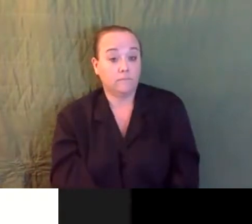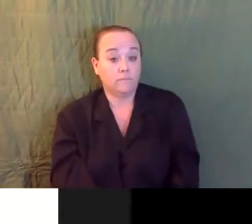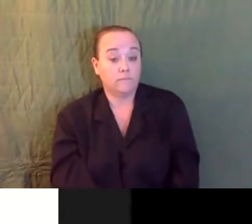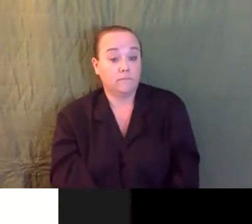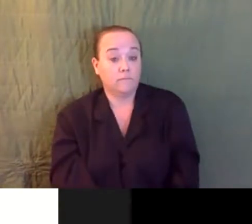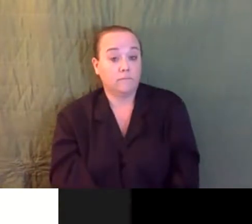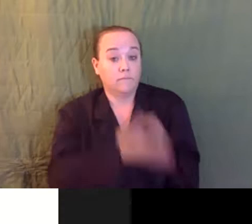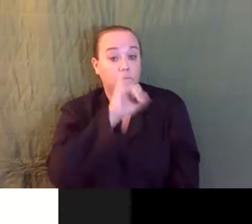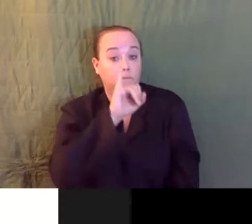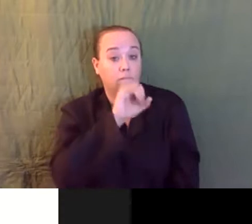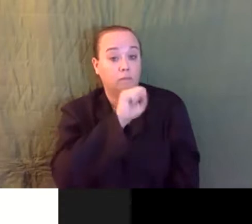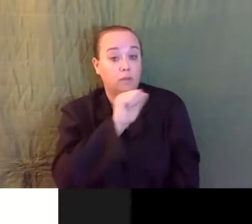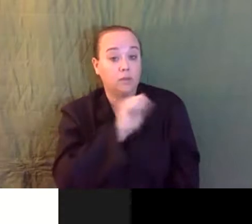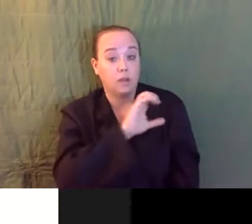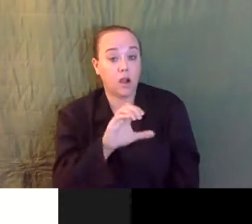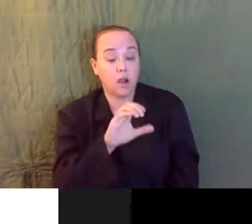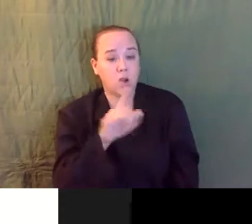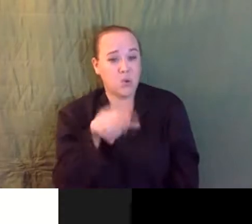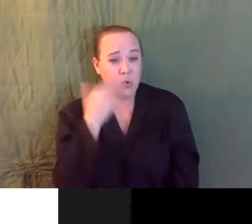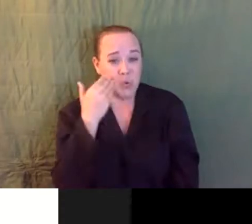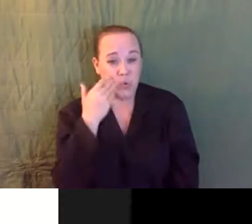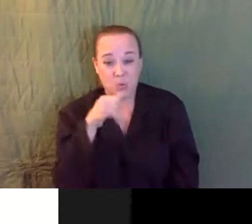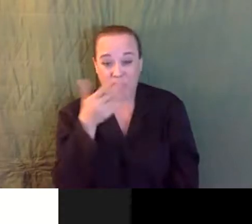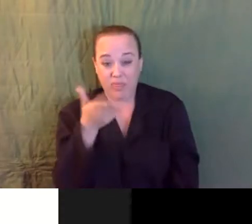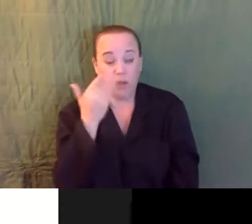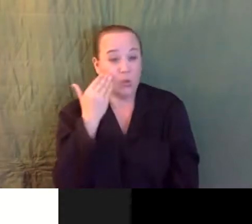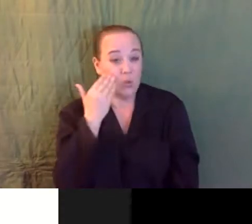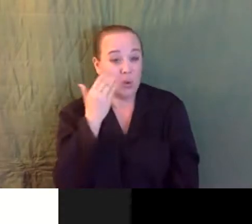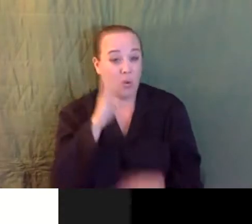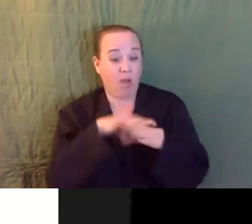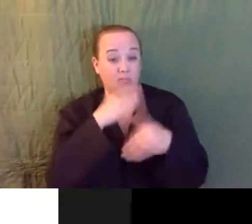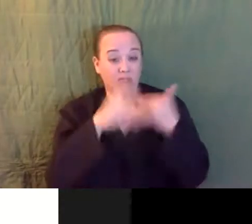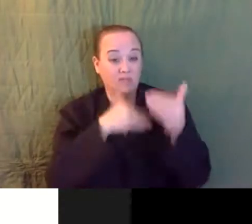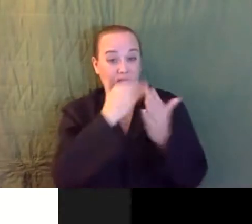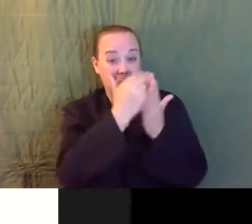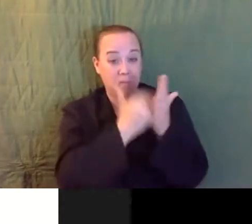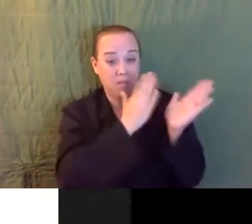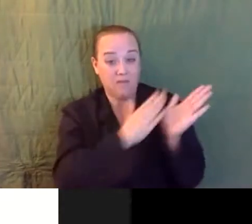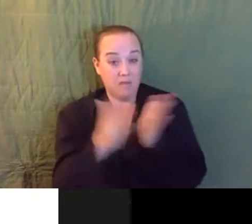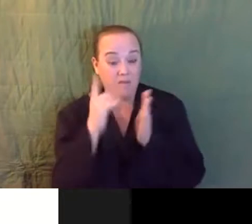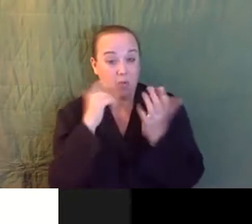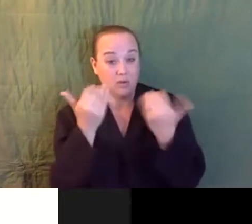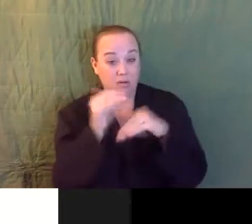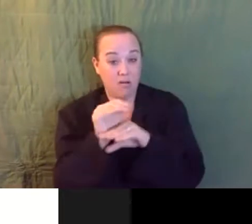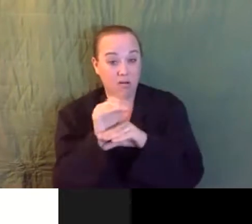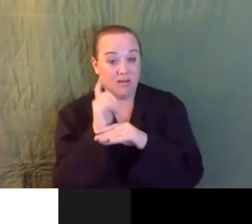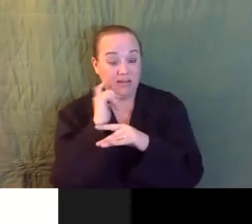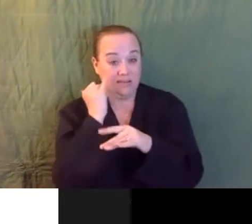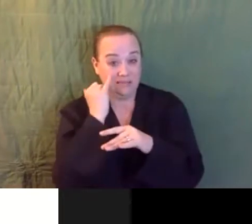Isaac, do you know on the flow for tonight? Is there a wrap